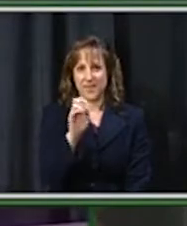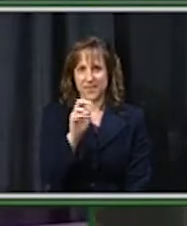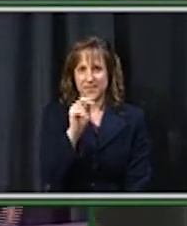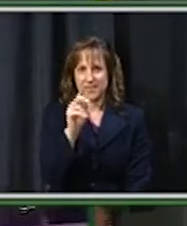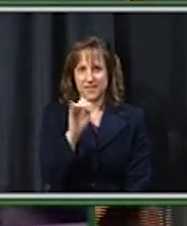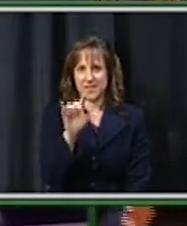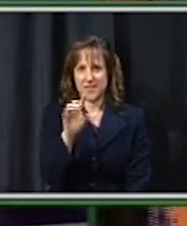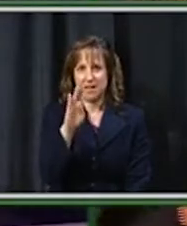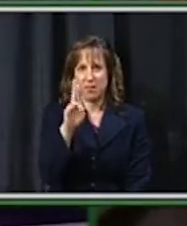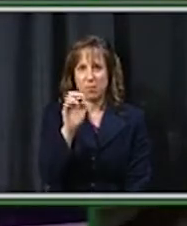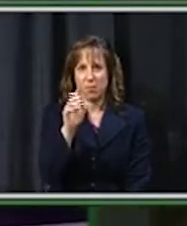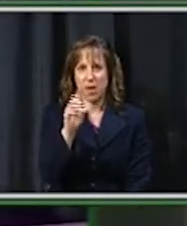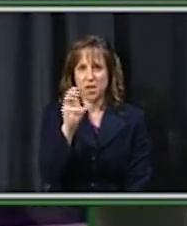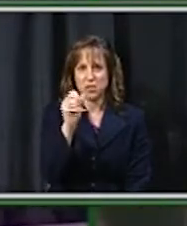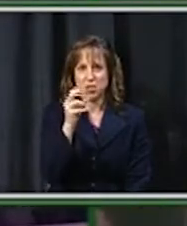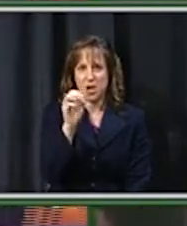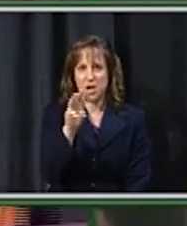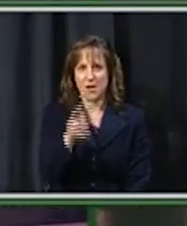Bradshaw.